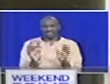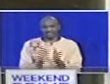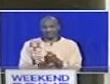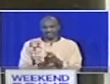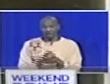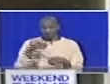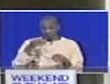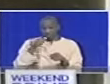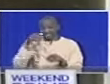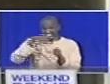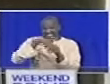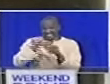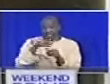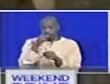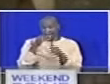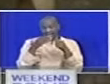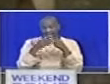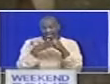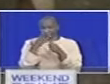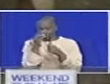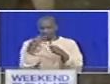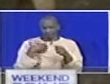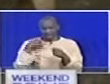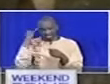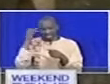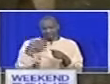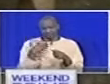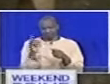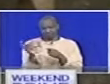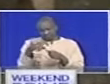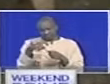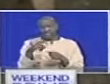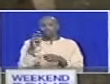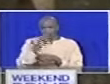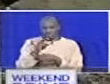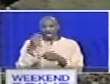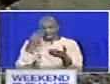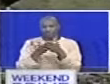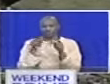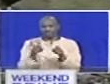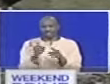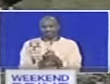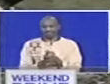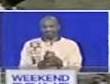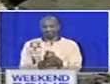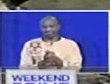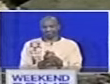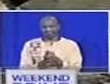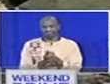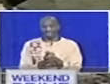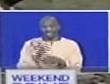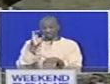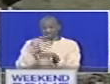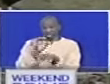From the inside, the 1940s idea of a door latch, and it is still in use to date. The